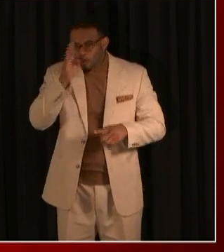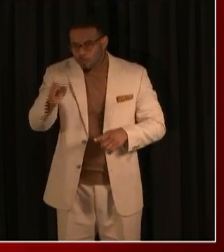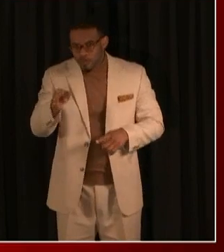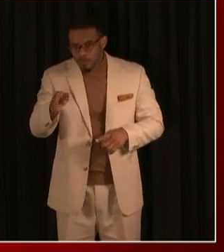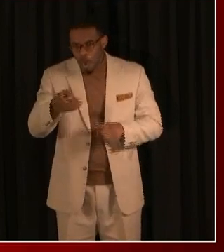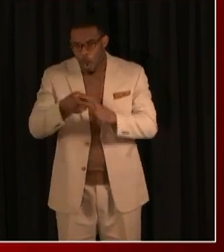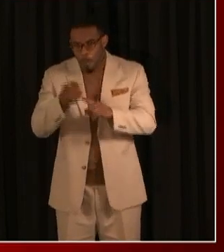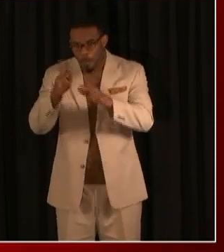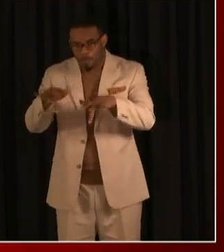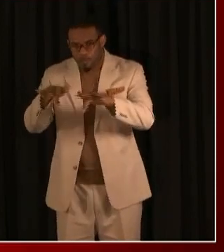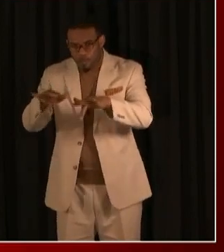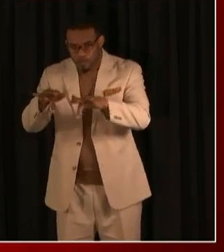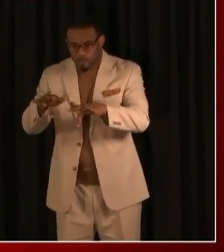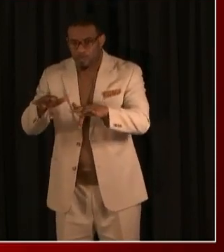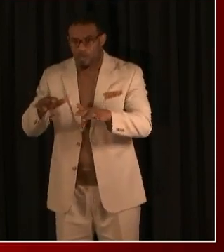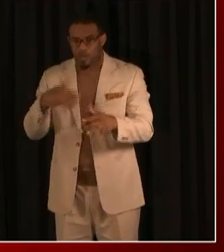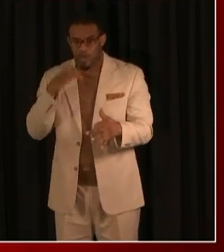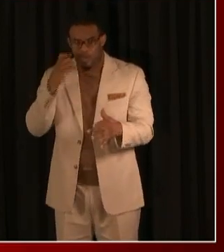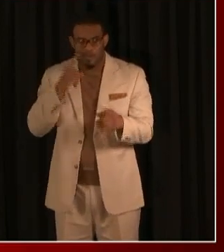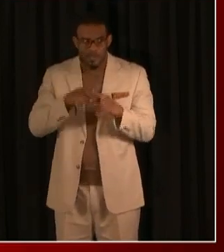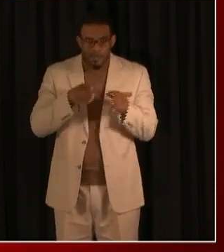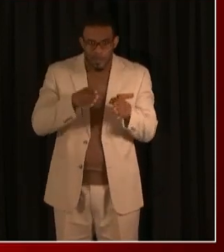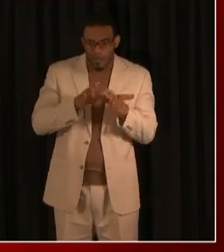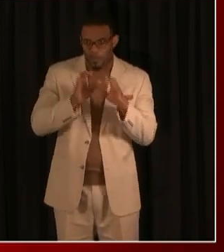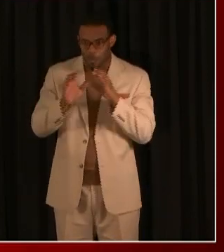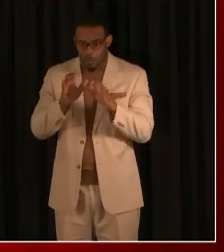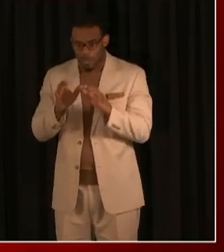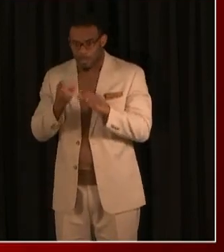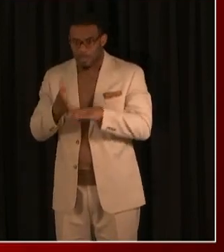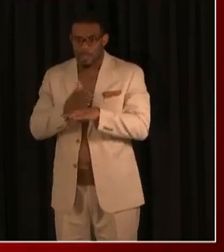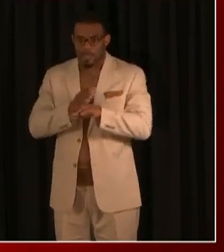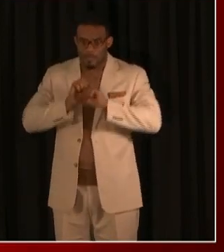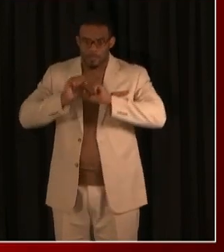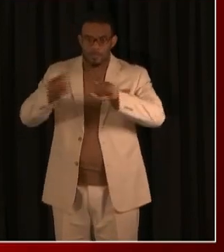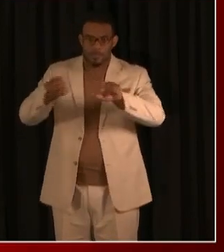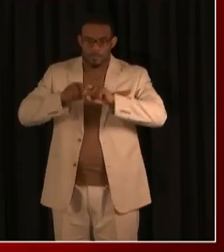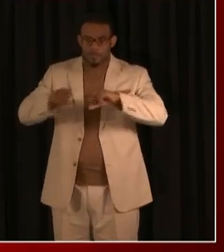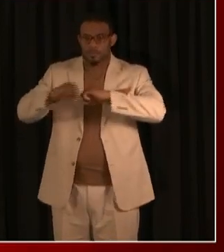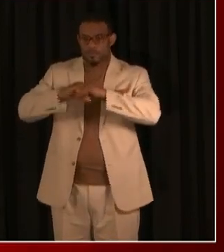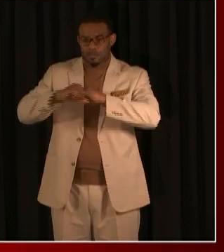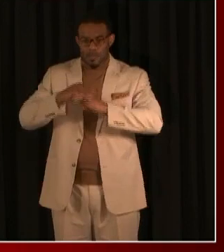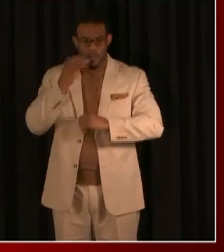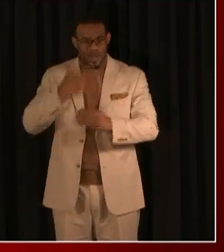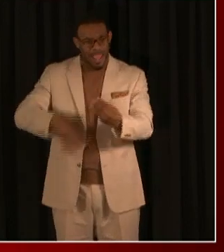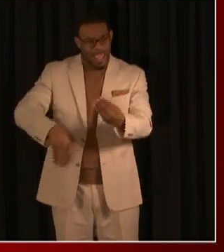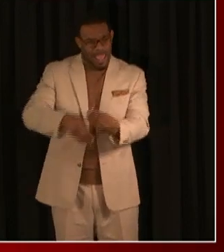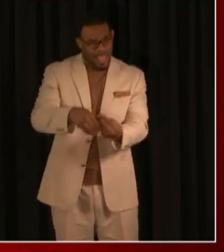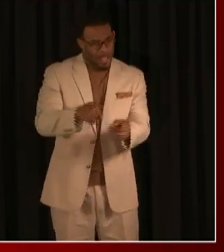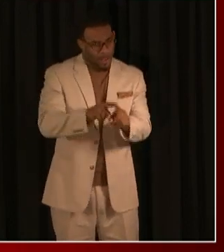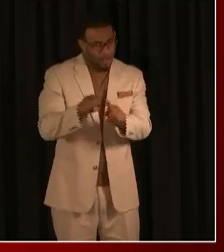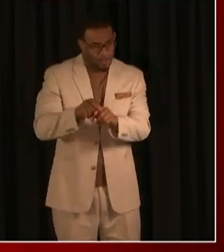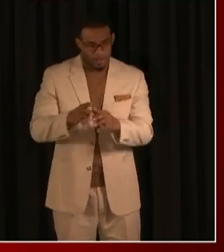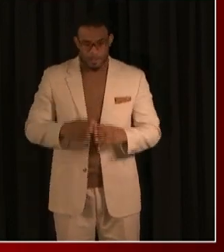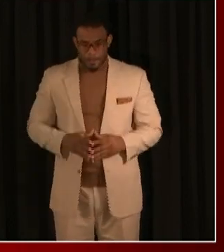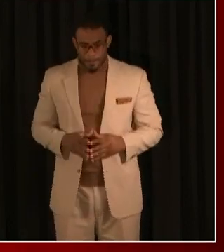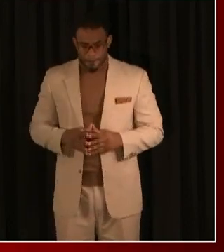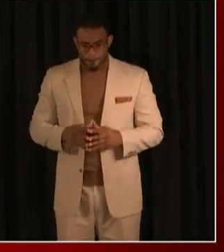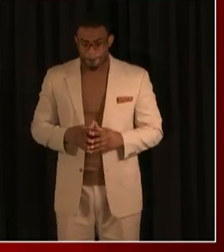well. So we're looking at those other means of communication as well to get the word out. So I just wanted to add that as